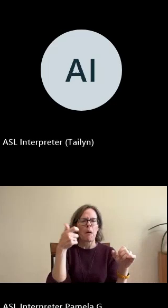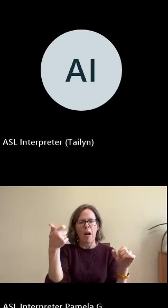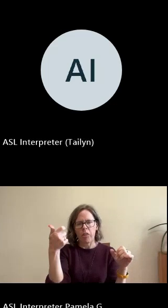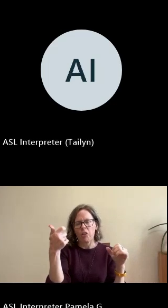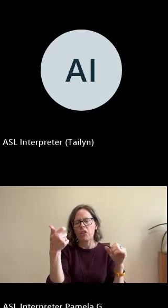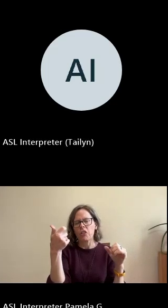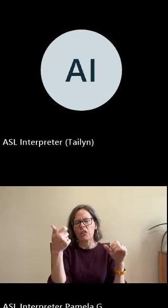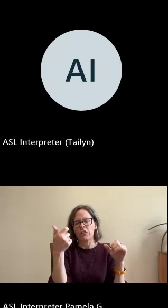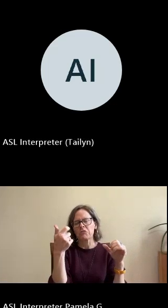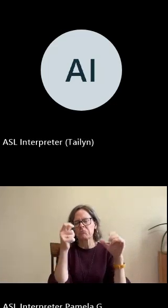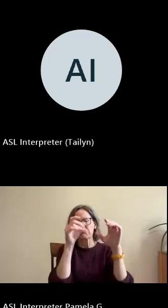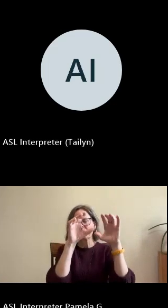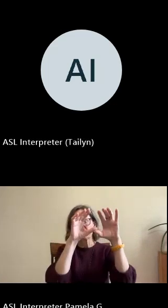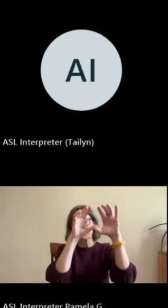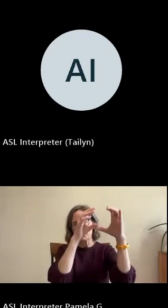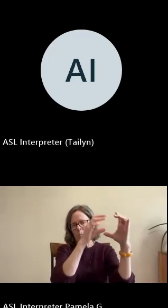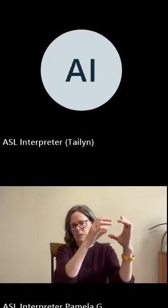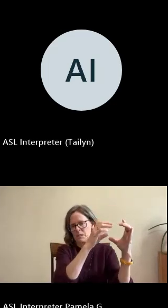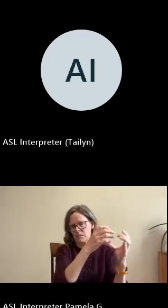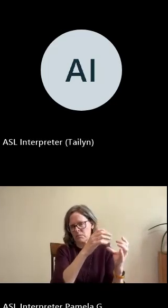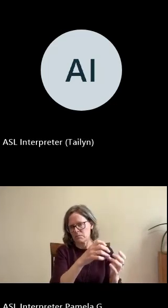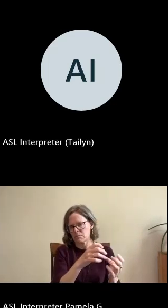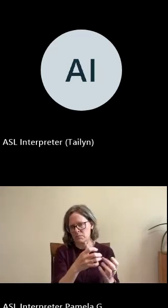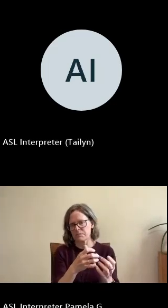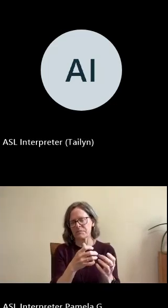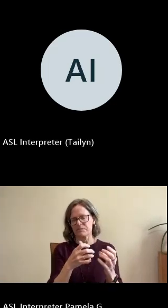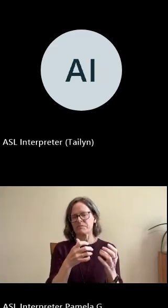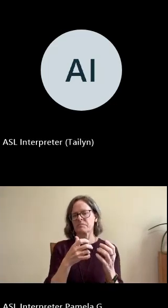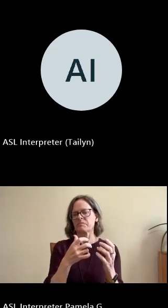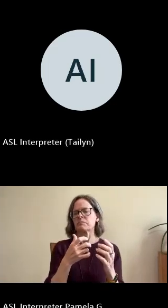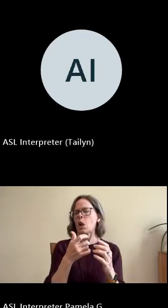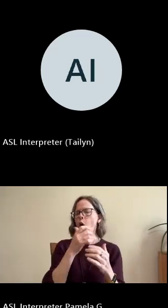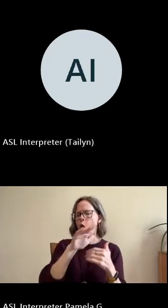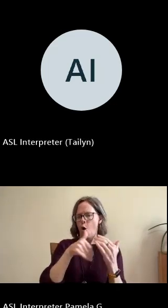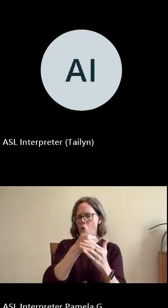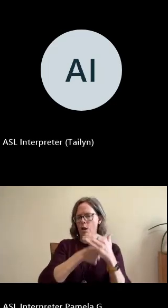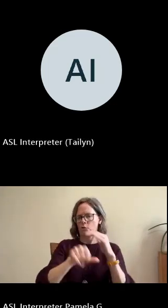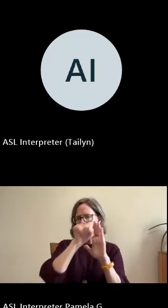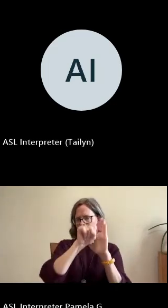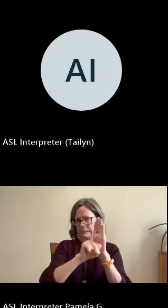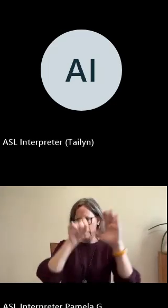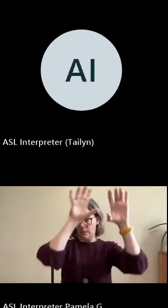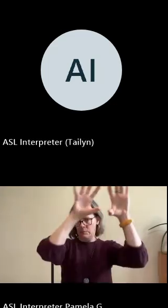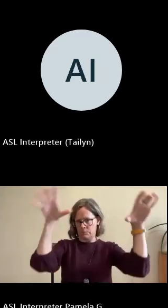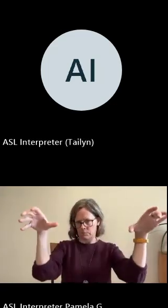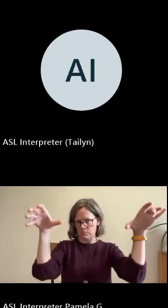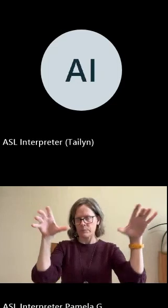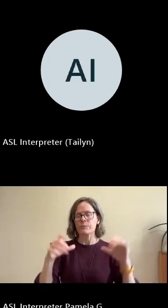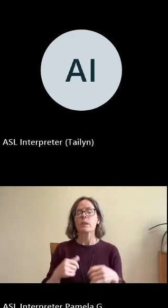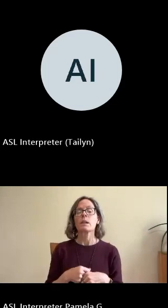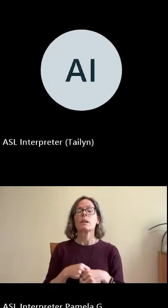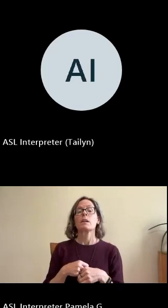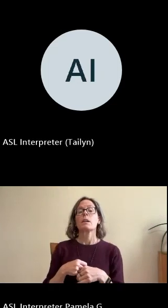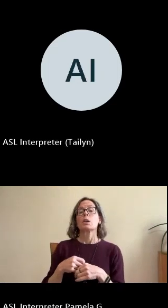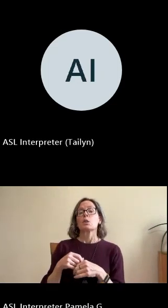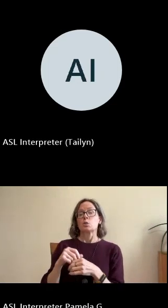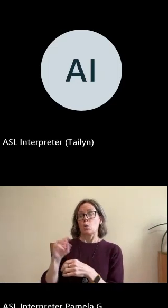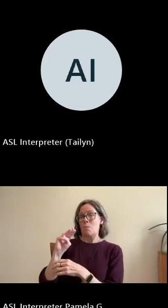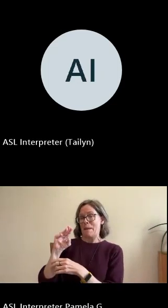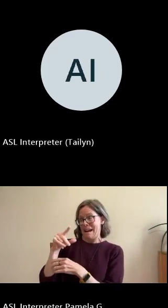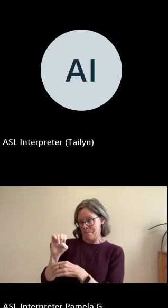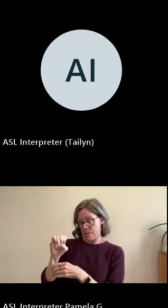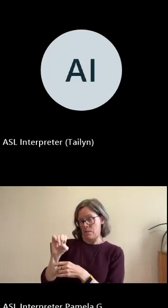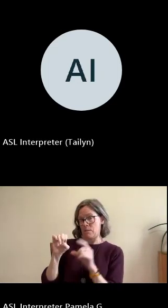other collective bargaining units represented at the state. So we've got 18,800